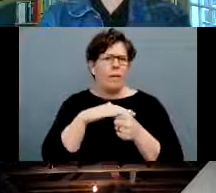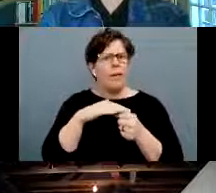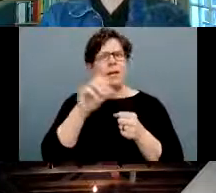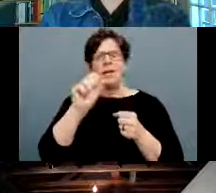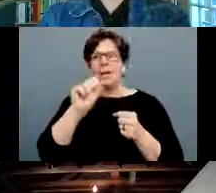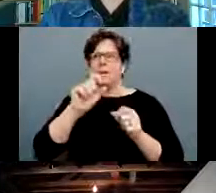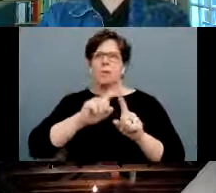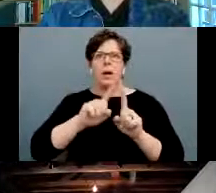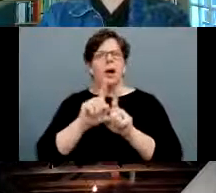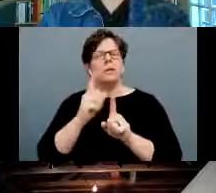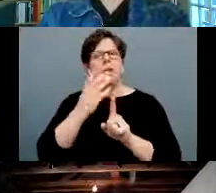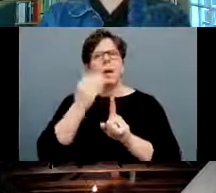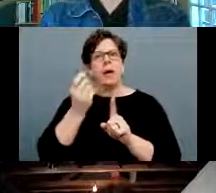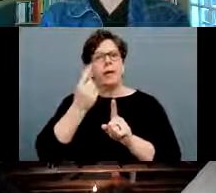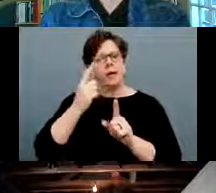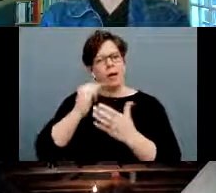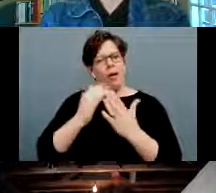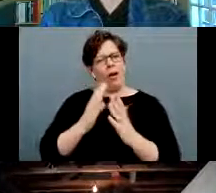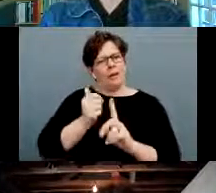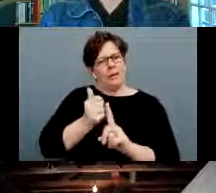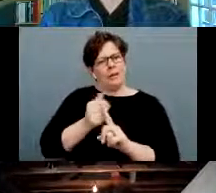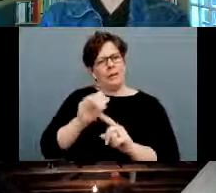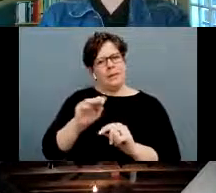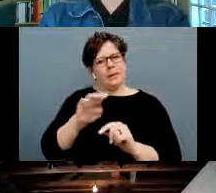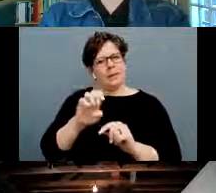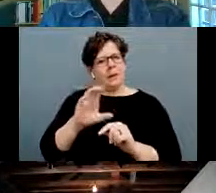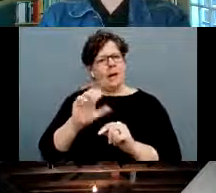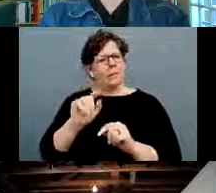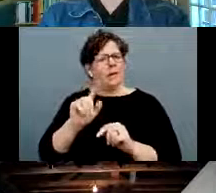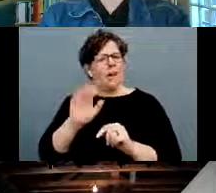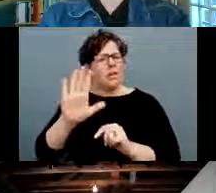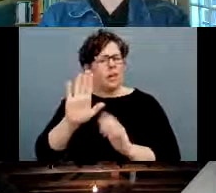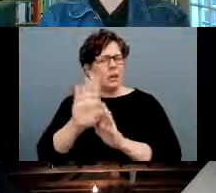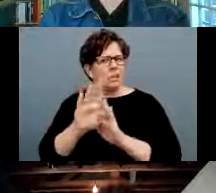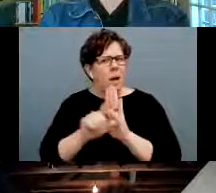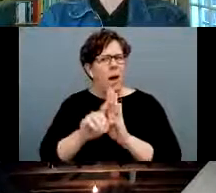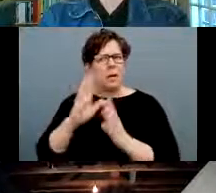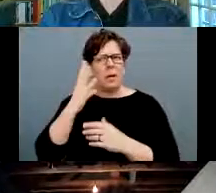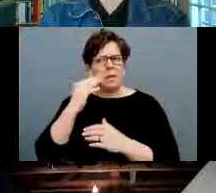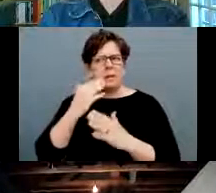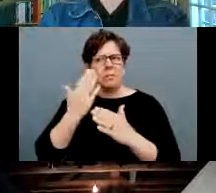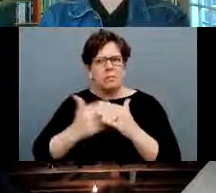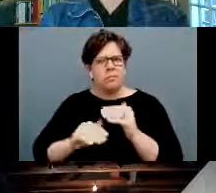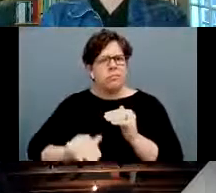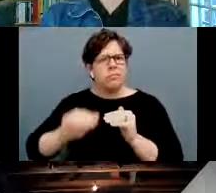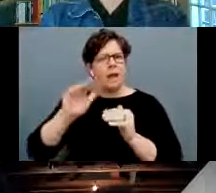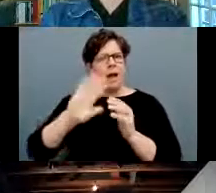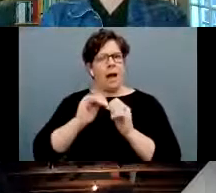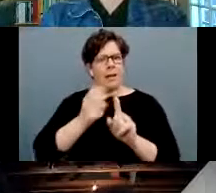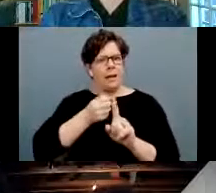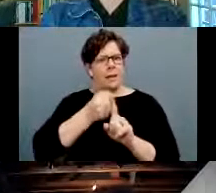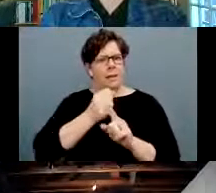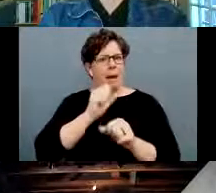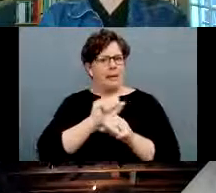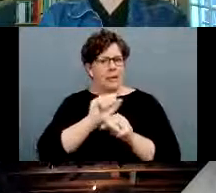understand James Castle, his biography, of course, but also how that later impacted his work. During my stay